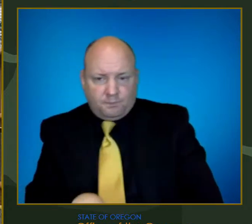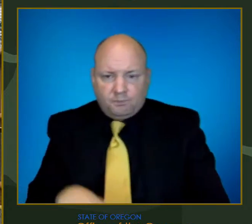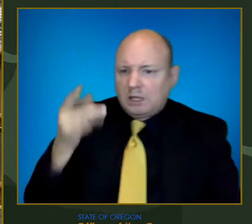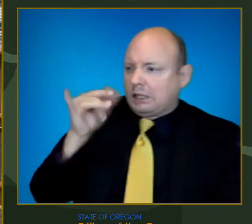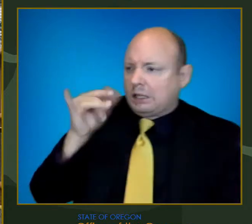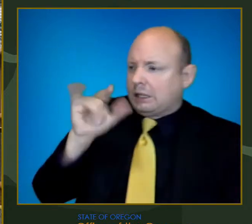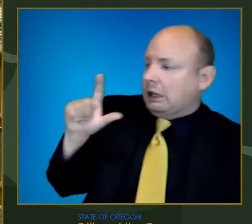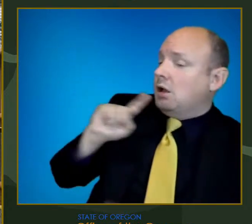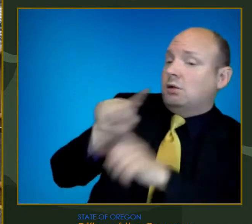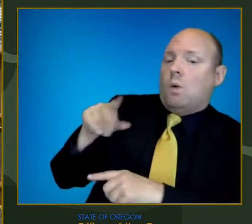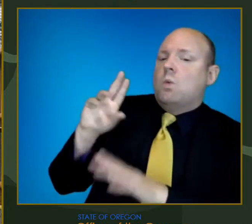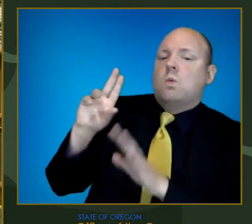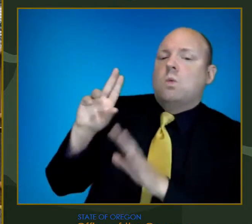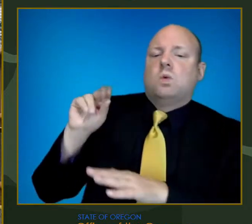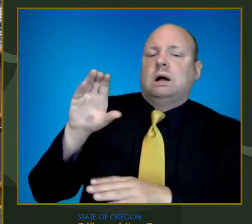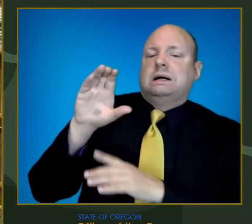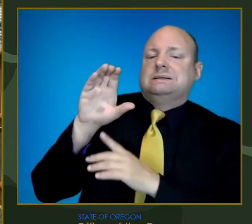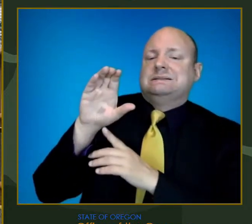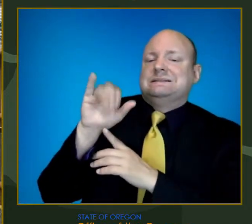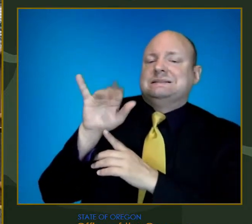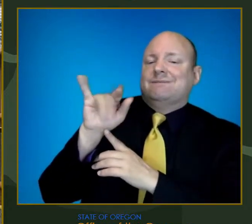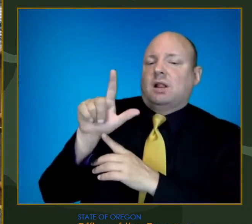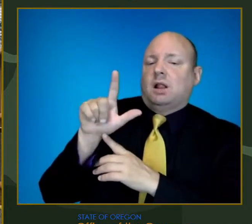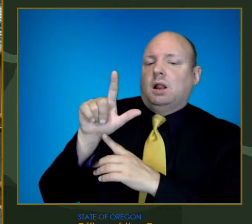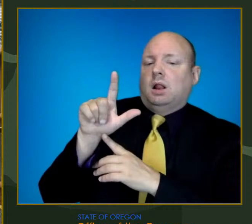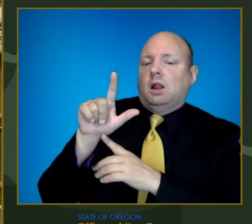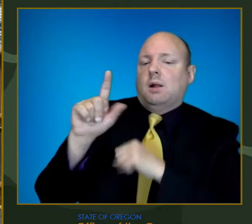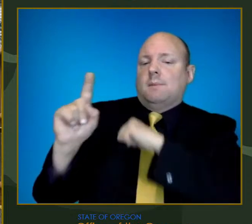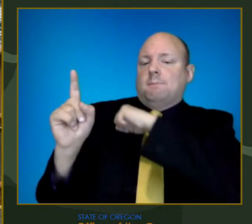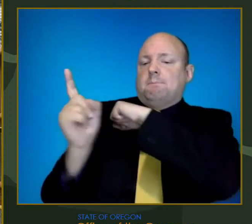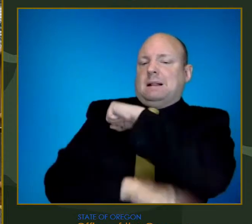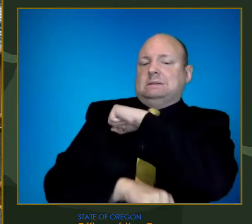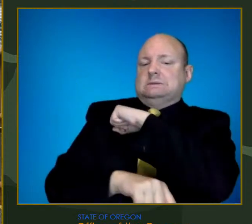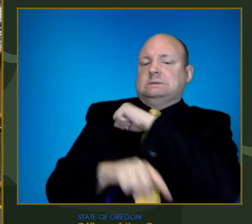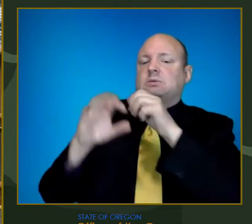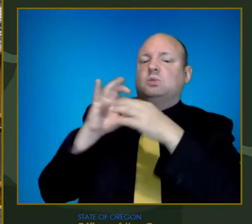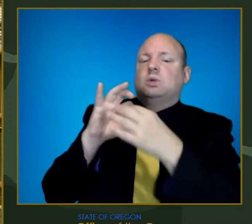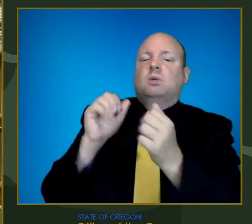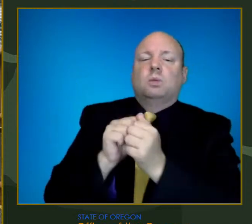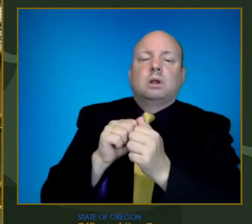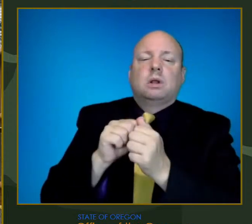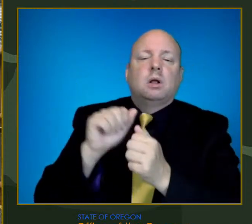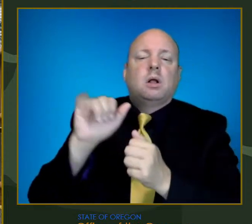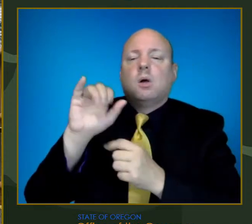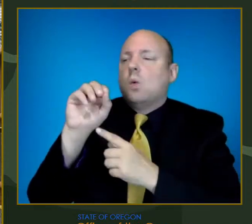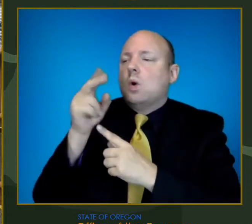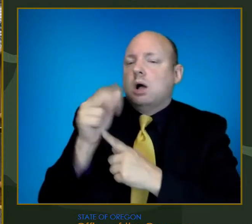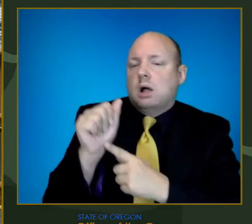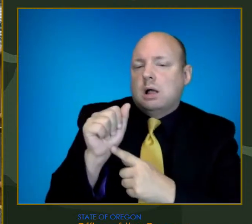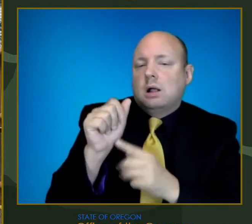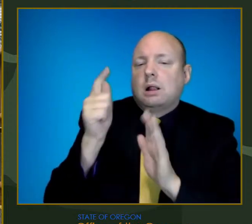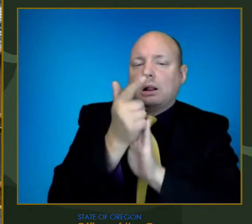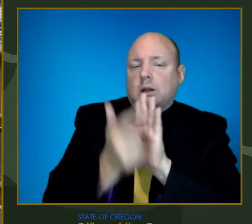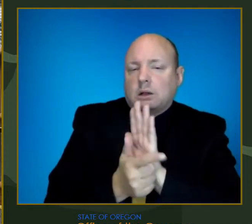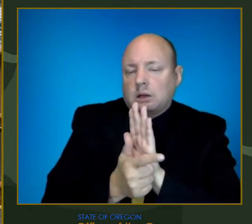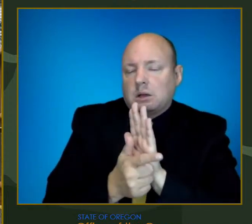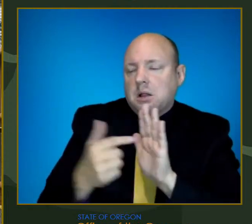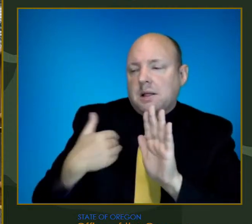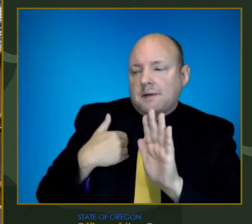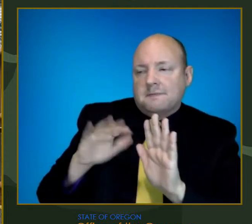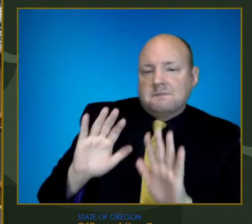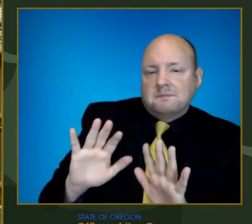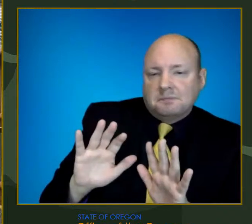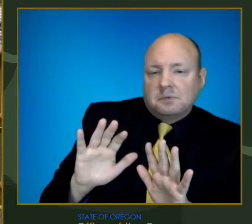along with the Oregon Health Authority's statutory authorities, and our goal is to have school held in person. So we're